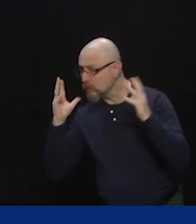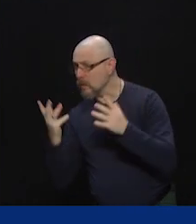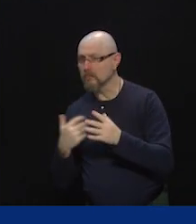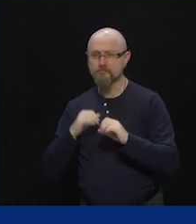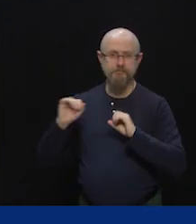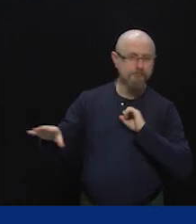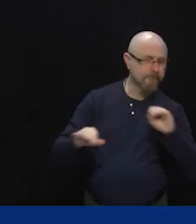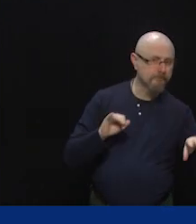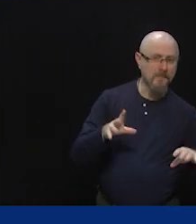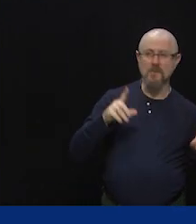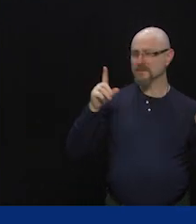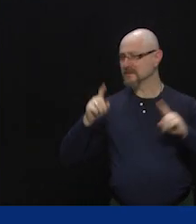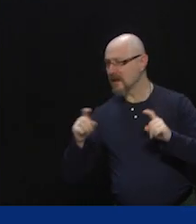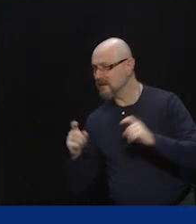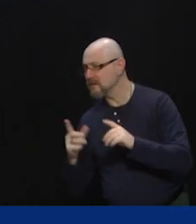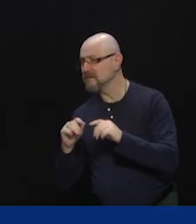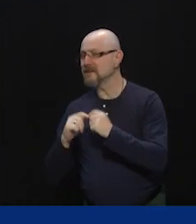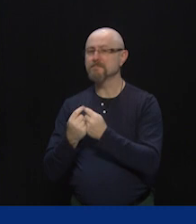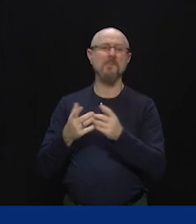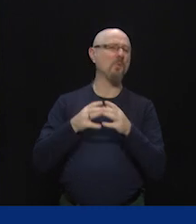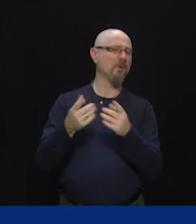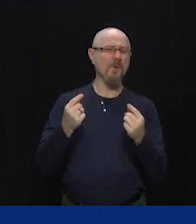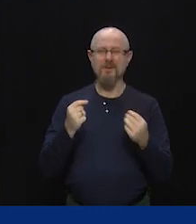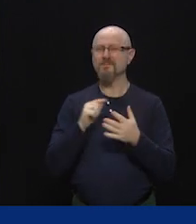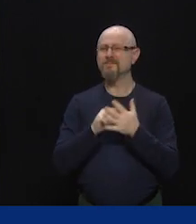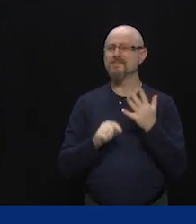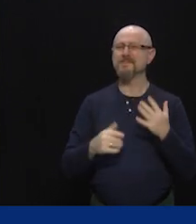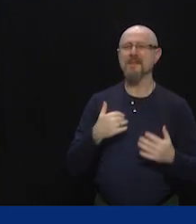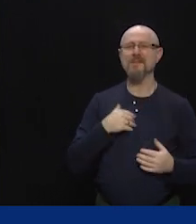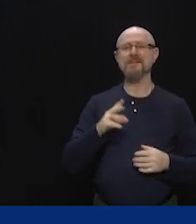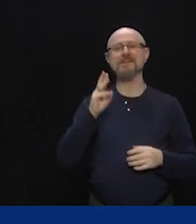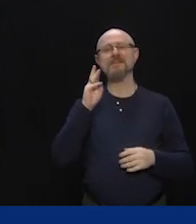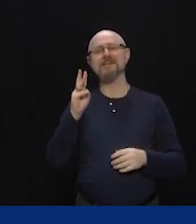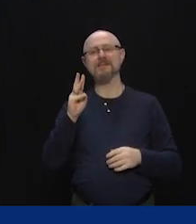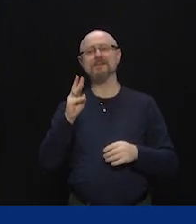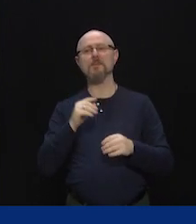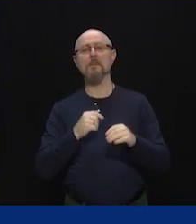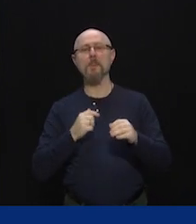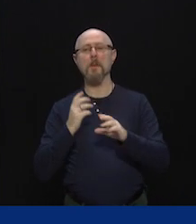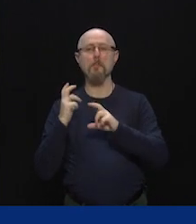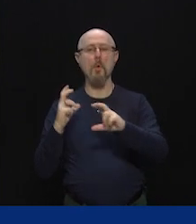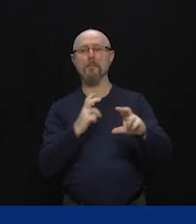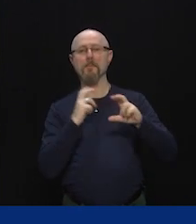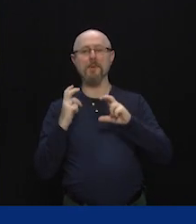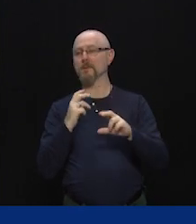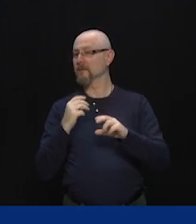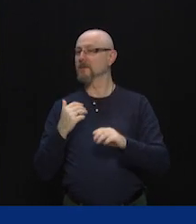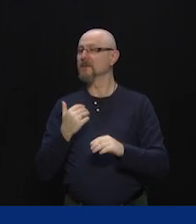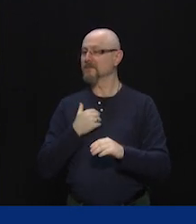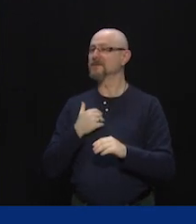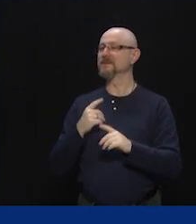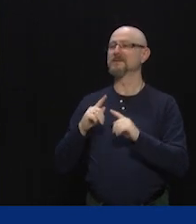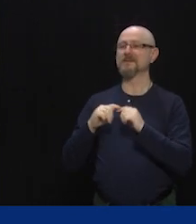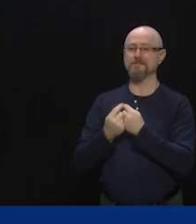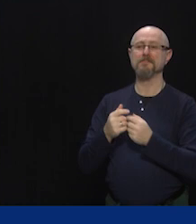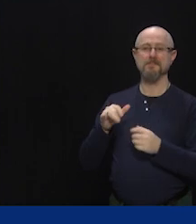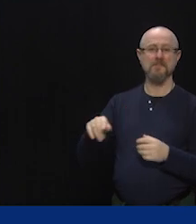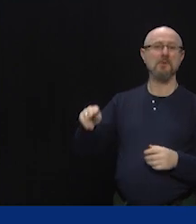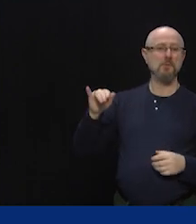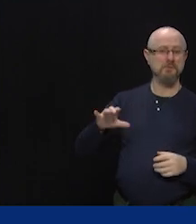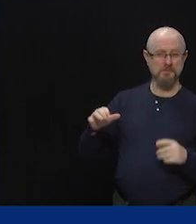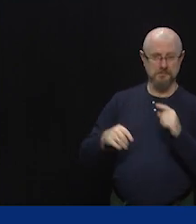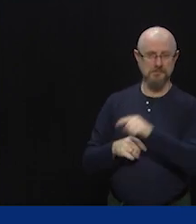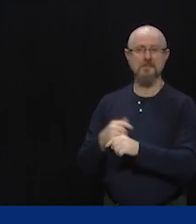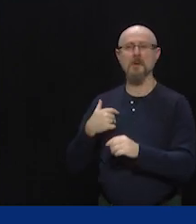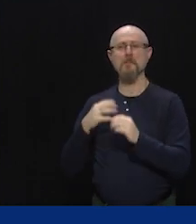testing teams. 6 mobile testing teams arrived last week in New York City. We expect more to be coming from the federal government.